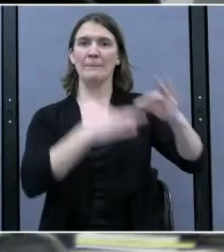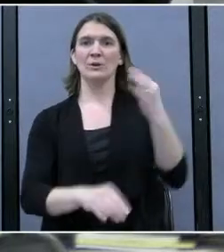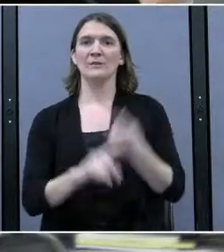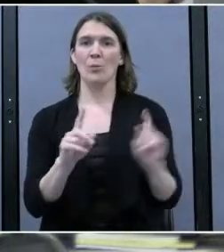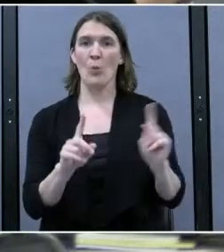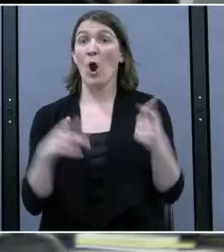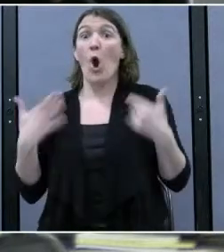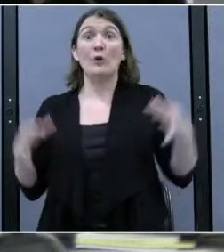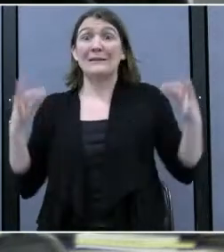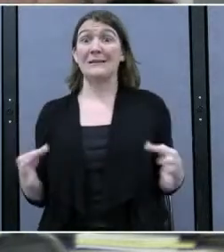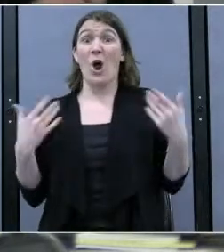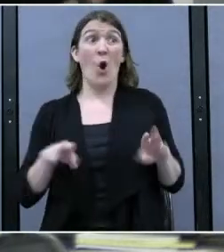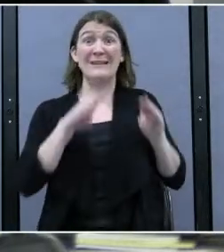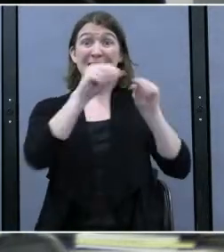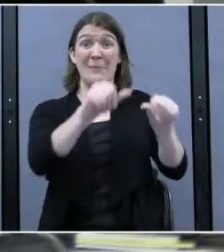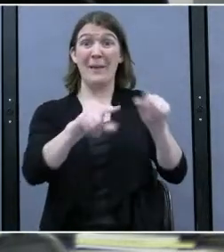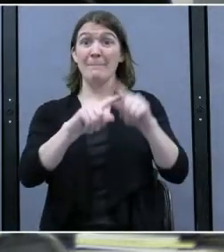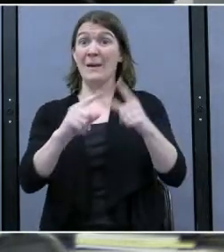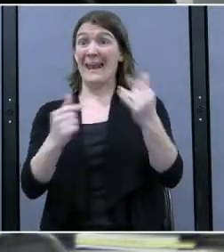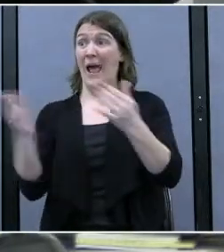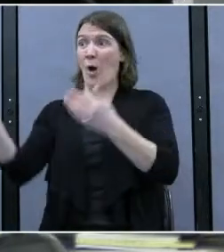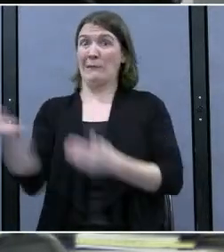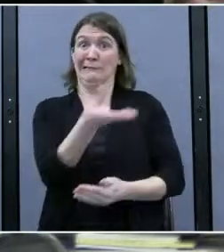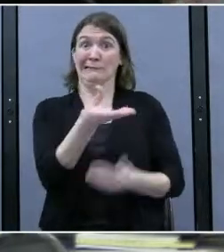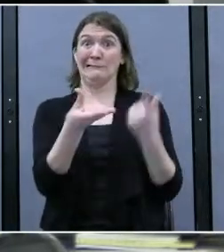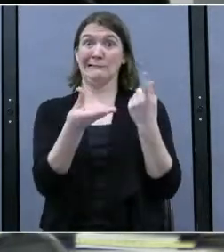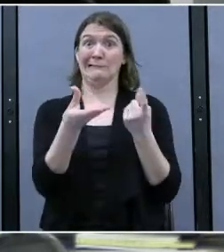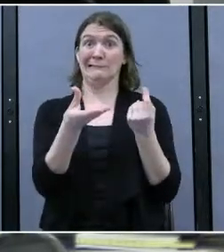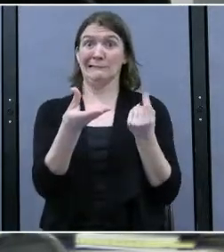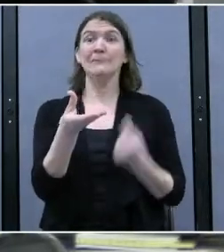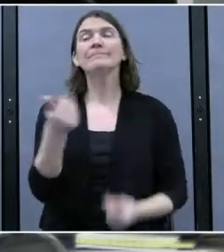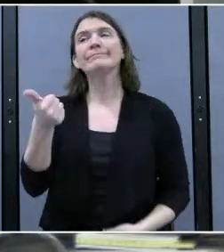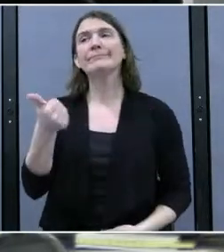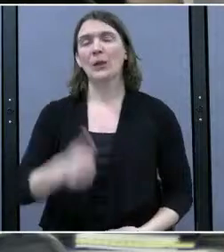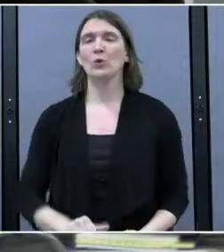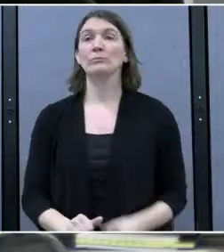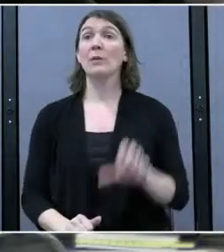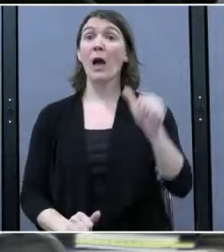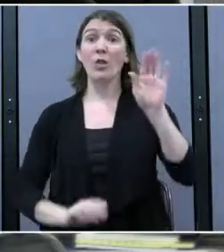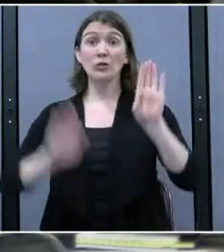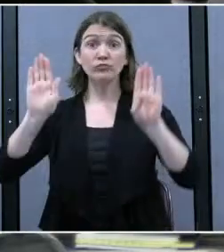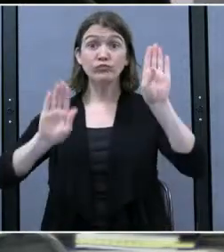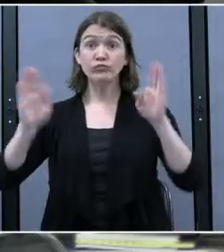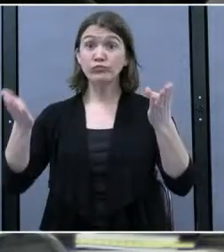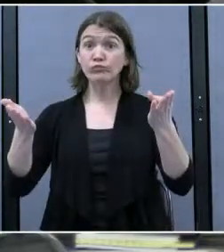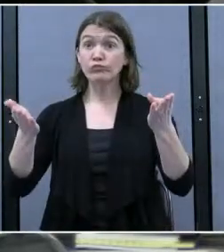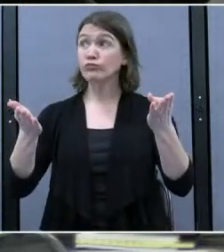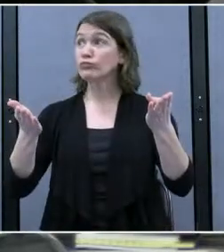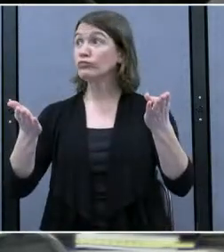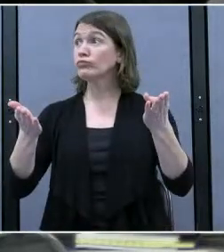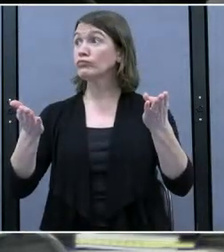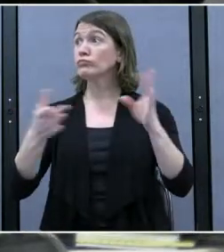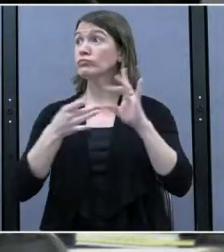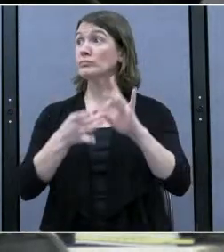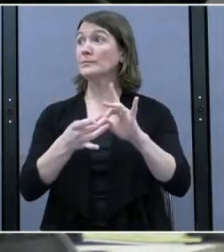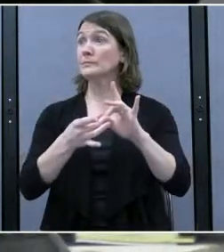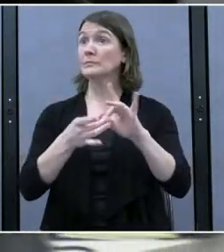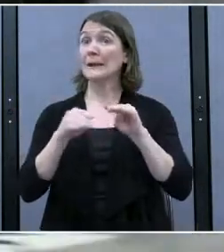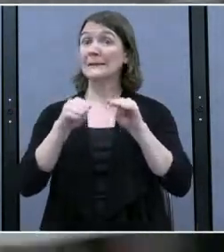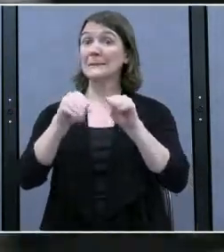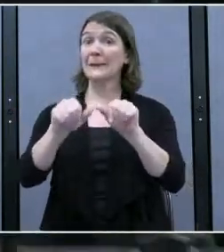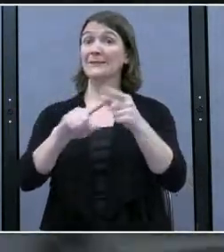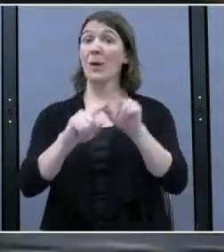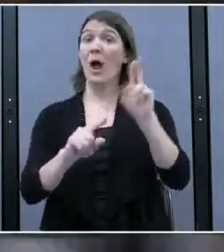made. Hope that answers your question. Thanks, Bob. Other questions on this article about these expenditures